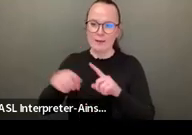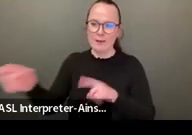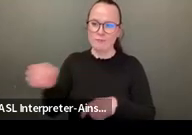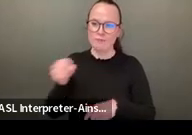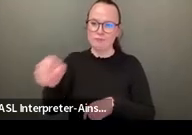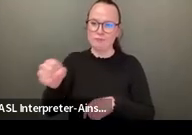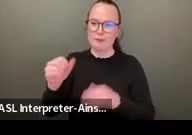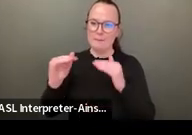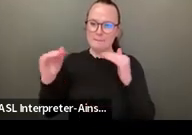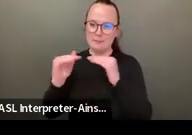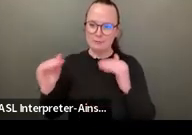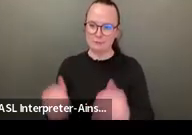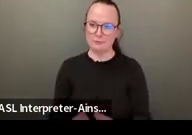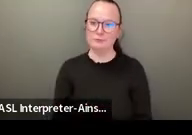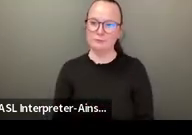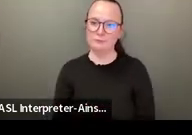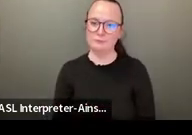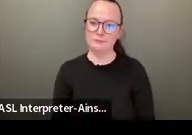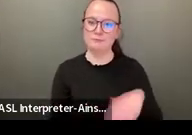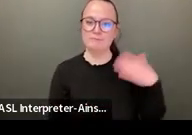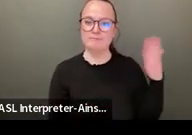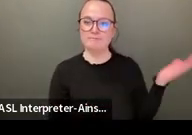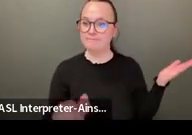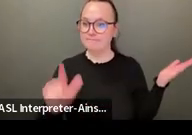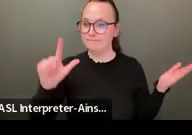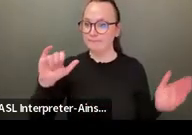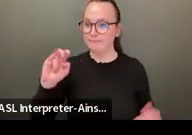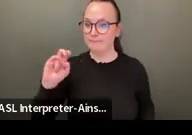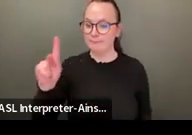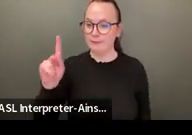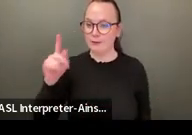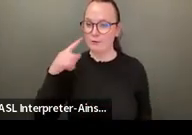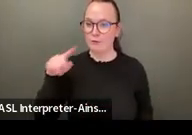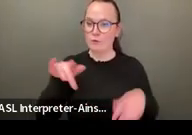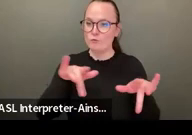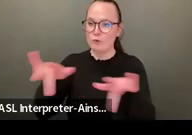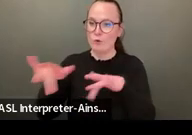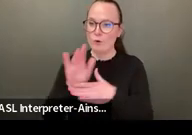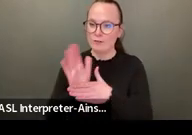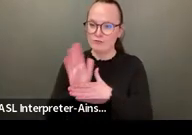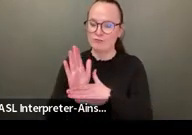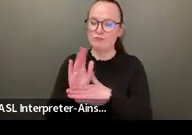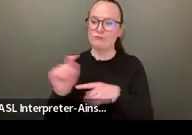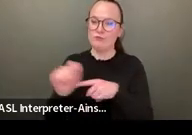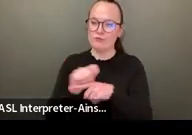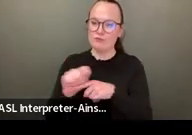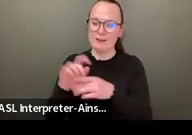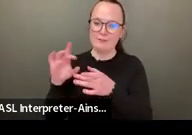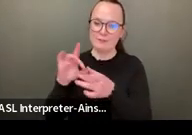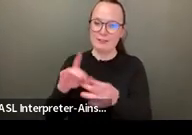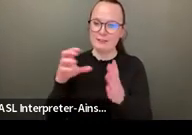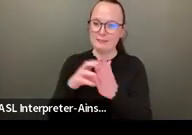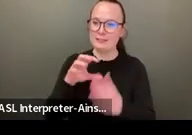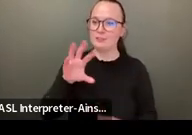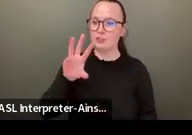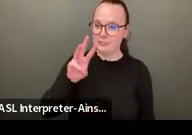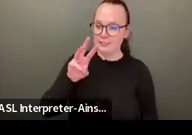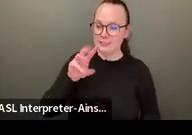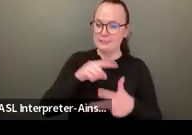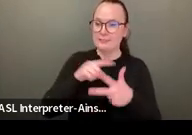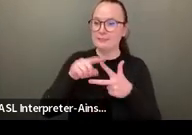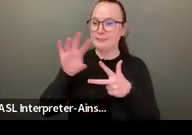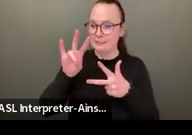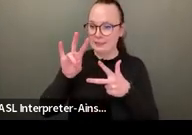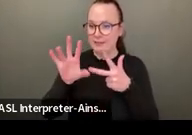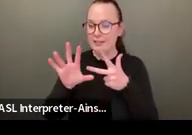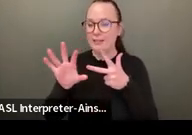Okay, and here is a link to our recorded training around section 6, 7, and 8. It gives a